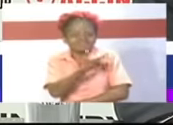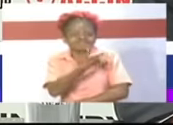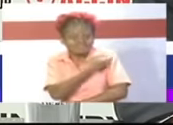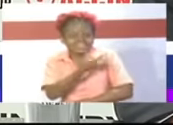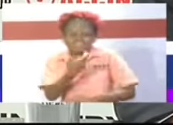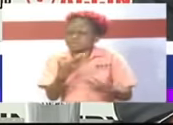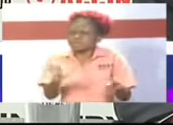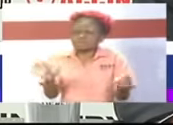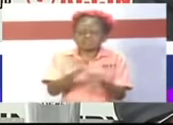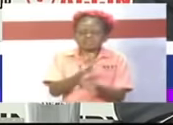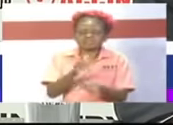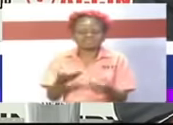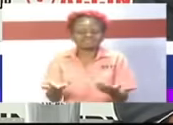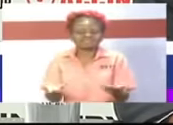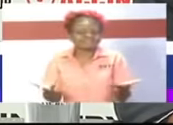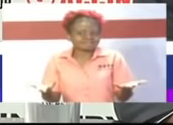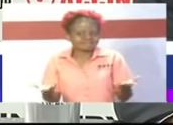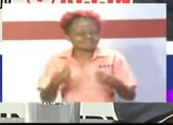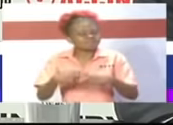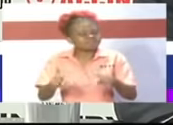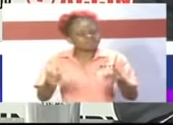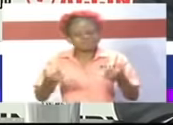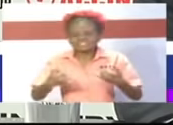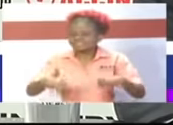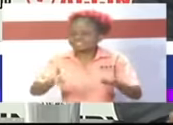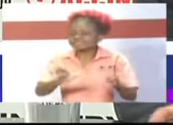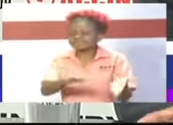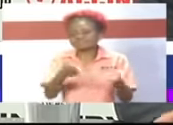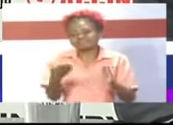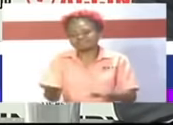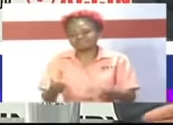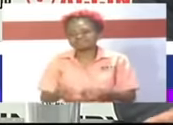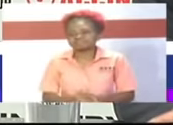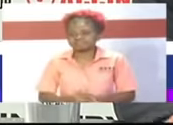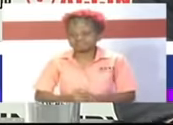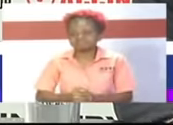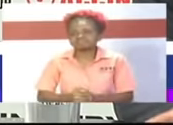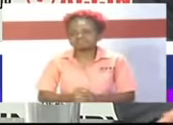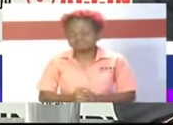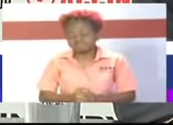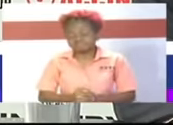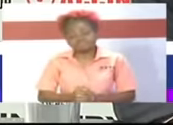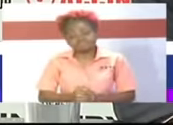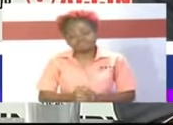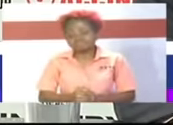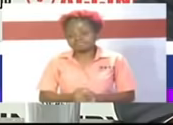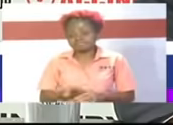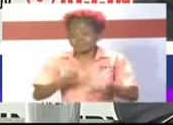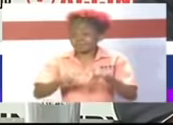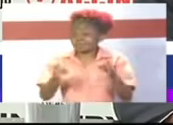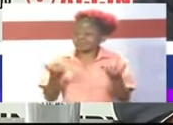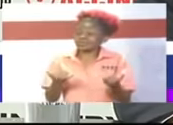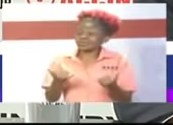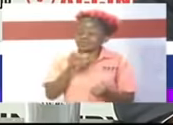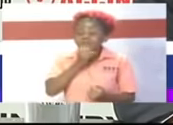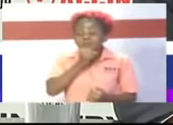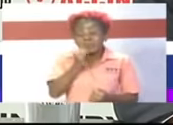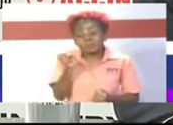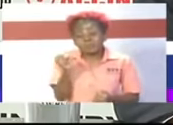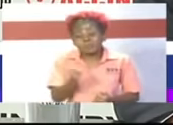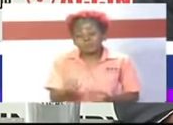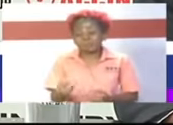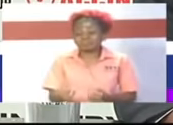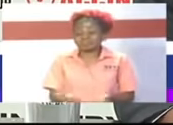to the breakdown of the age groups in this current time frame, that's information that we're